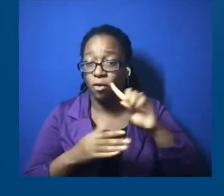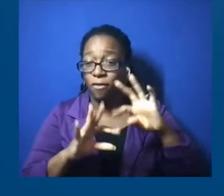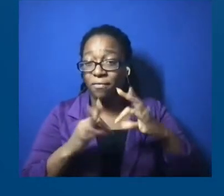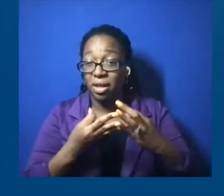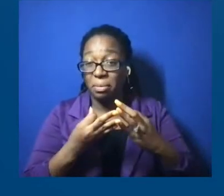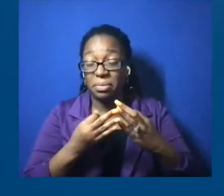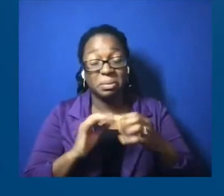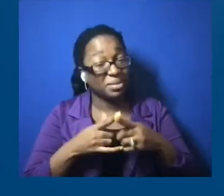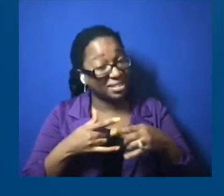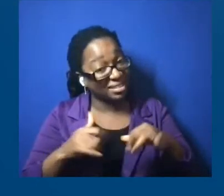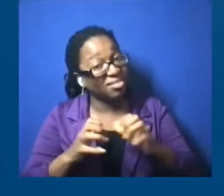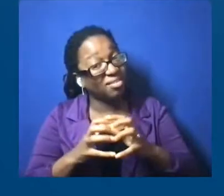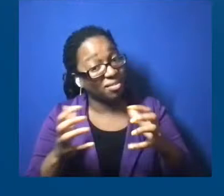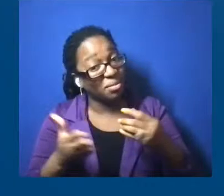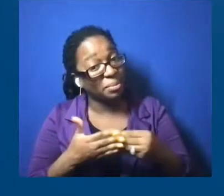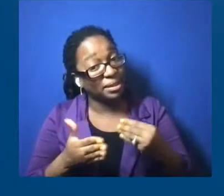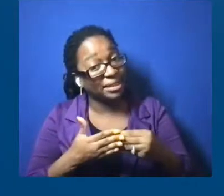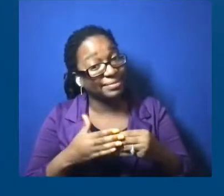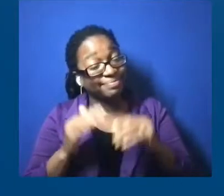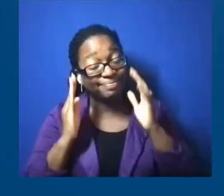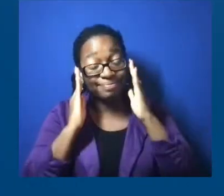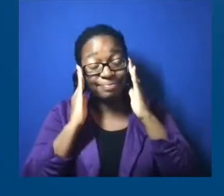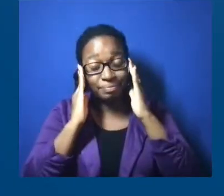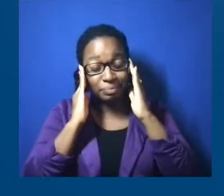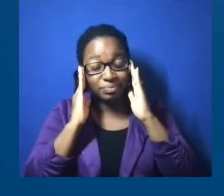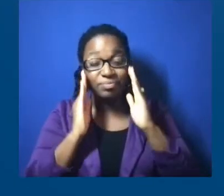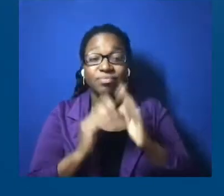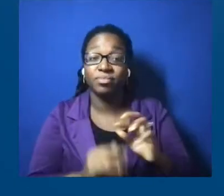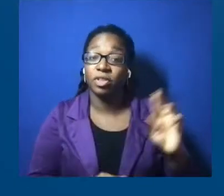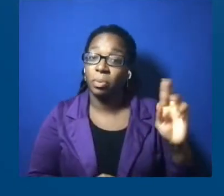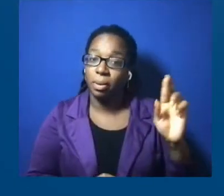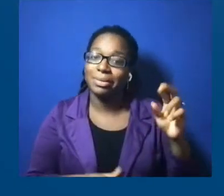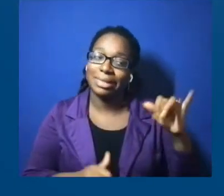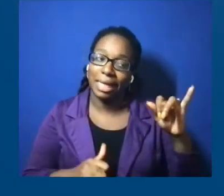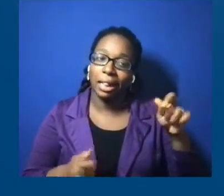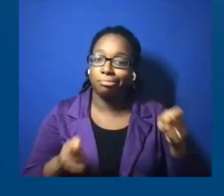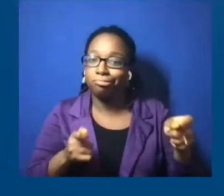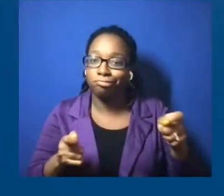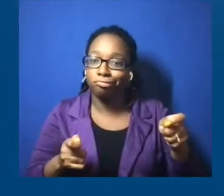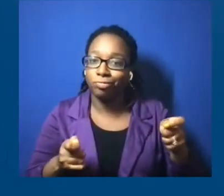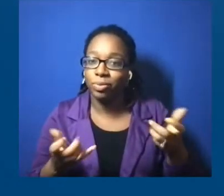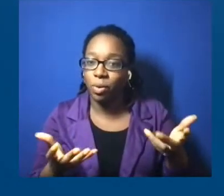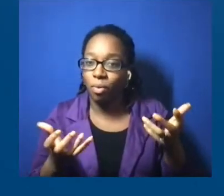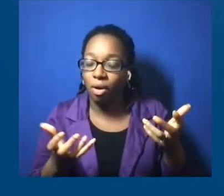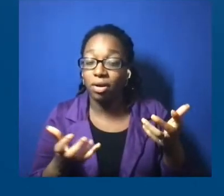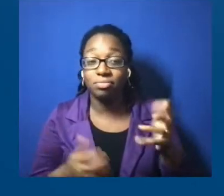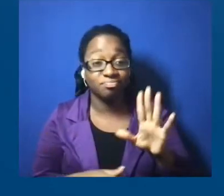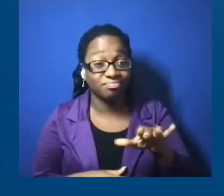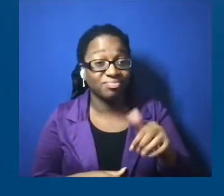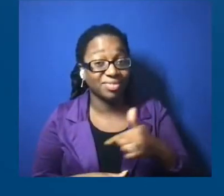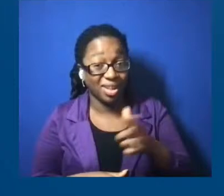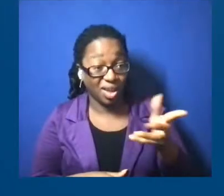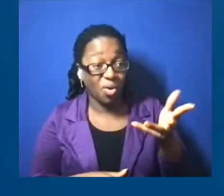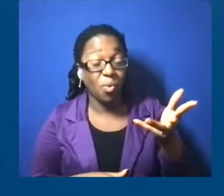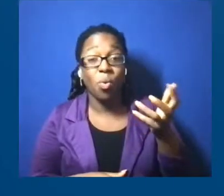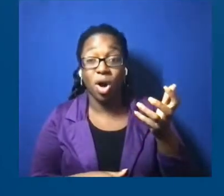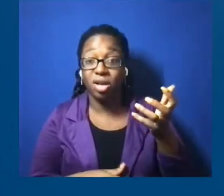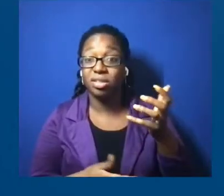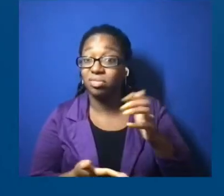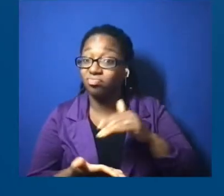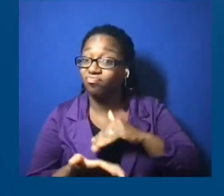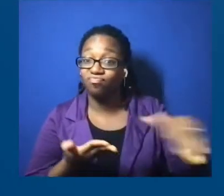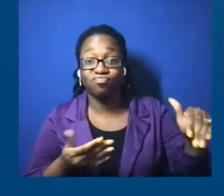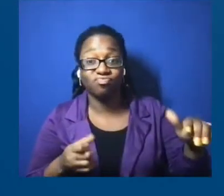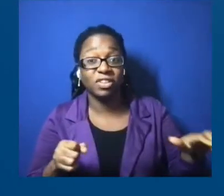limit. That's gone as well if Republicans get their way. As a matter of fact, they wanted to get rid of the entire Affordable Care Act. They're making